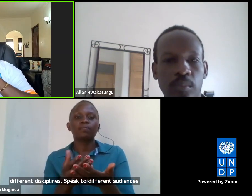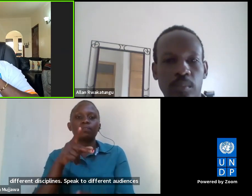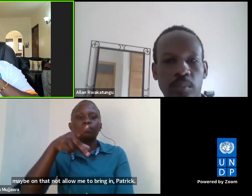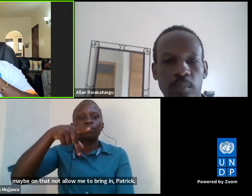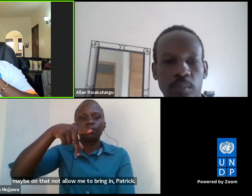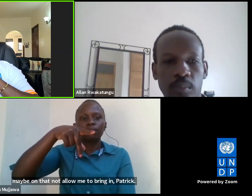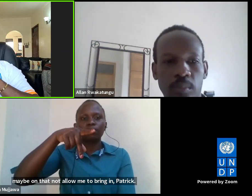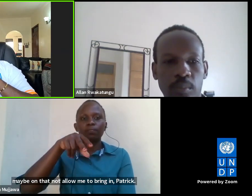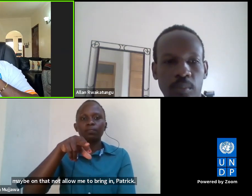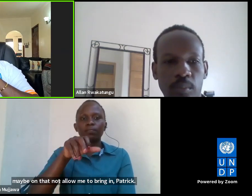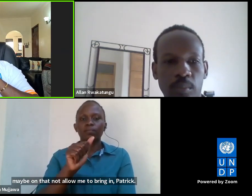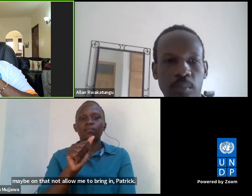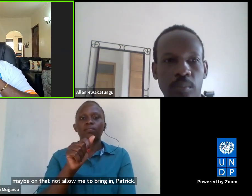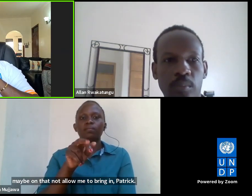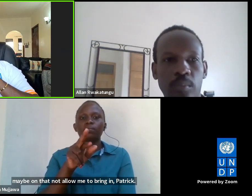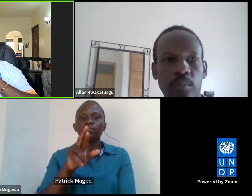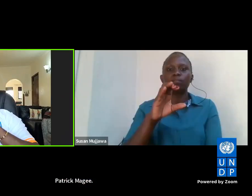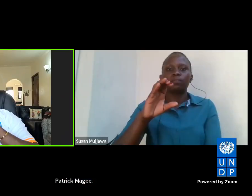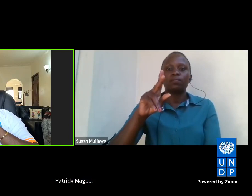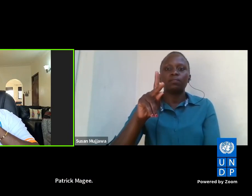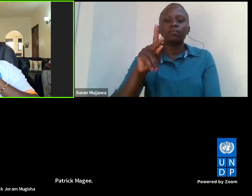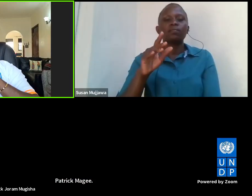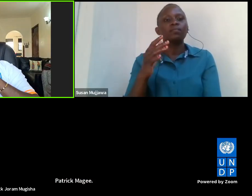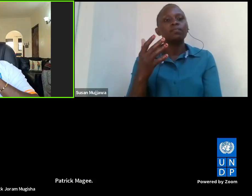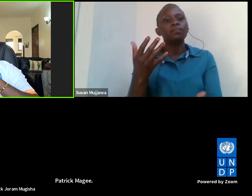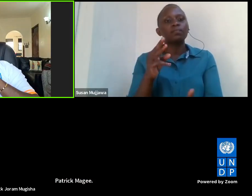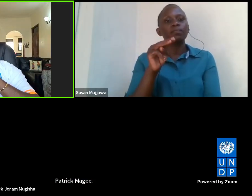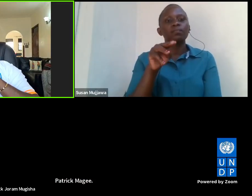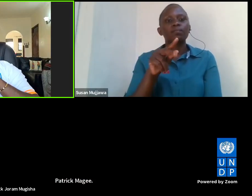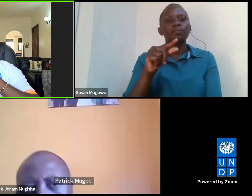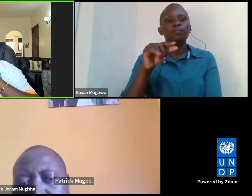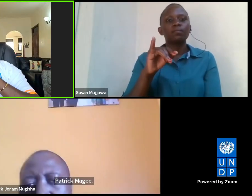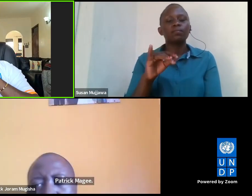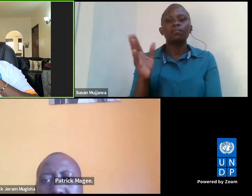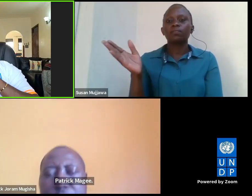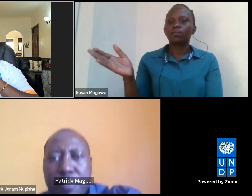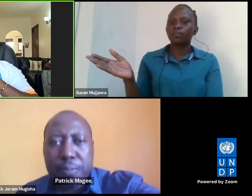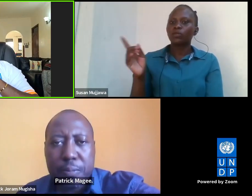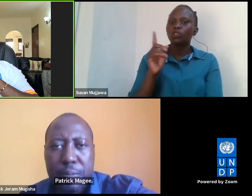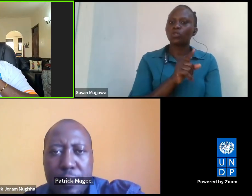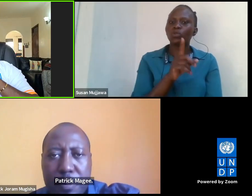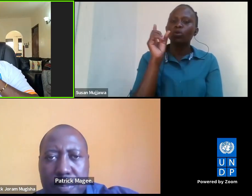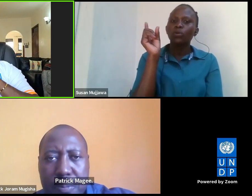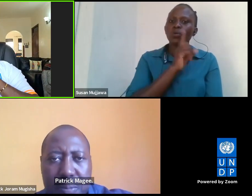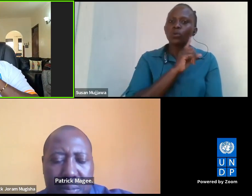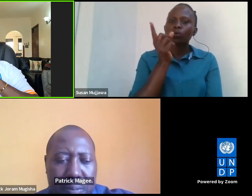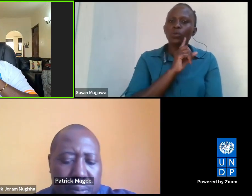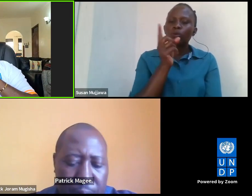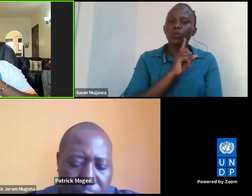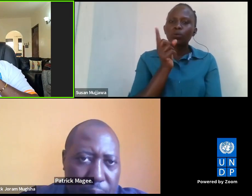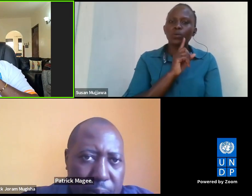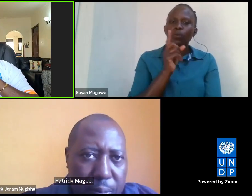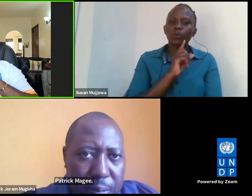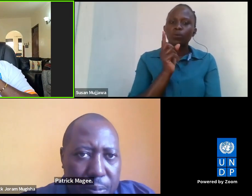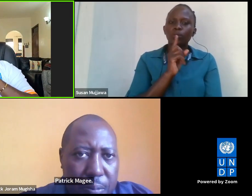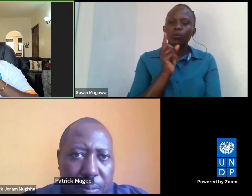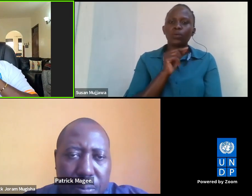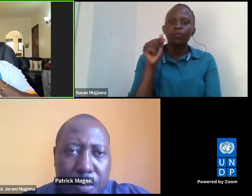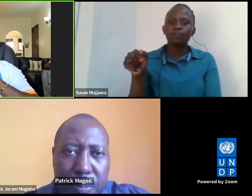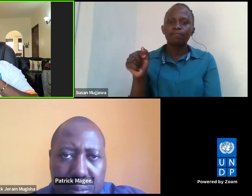Patrick Mugi. Mugi, you are an expert in this space in terms of not